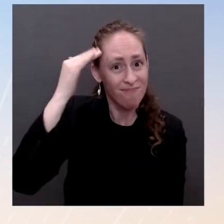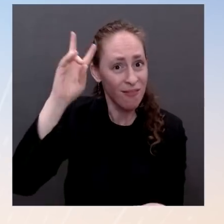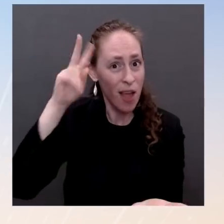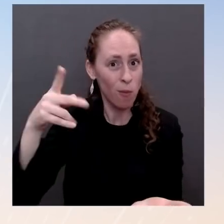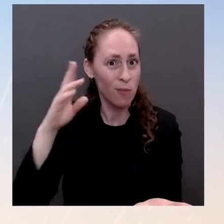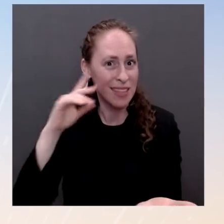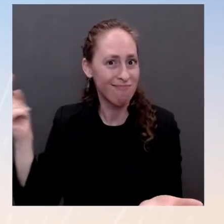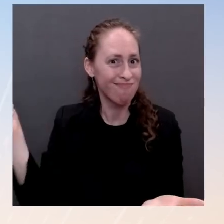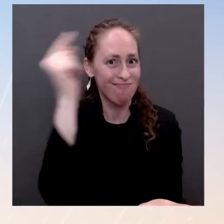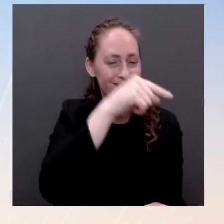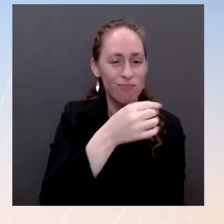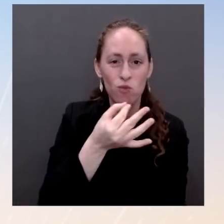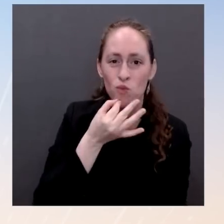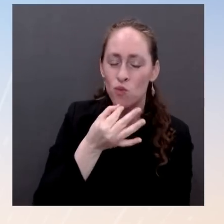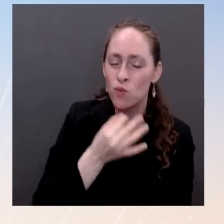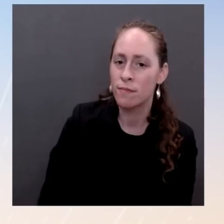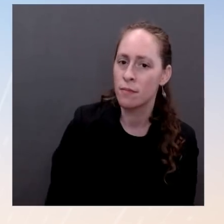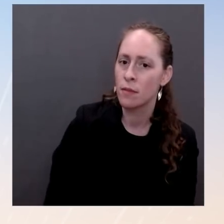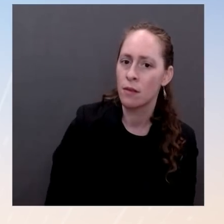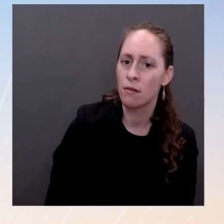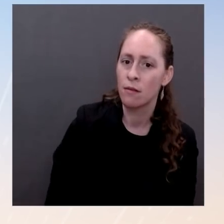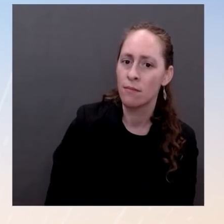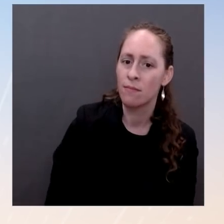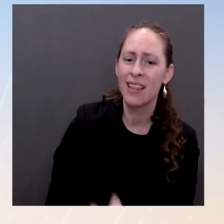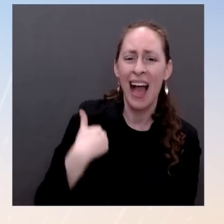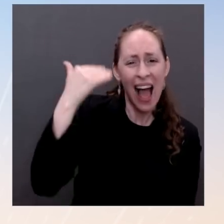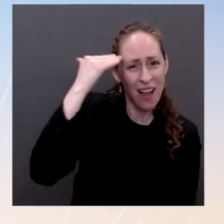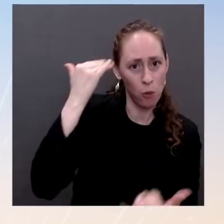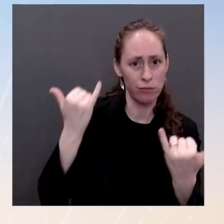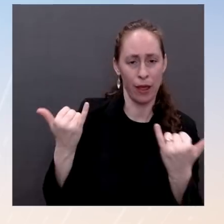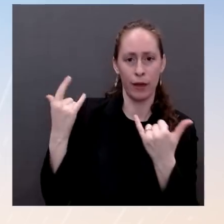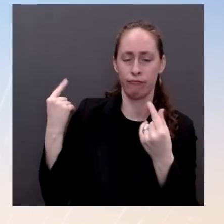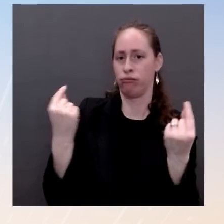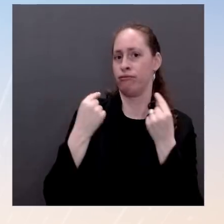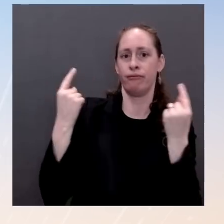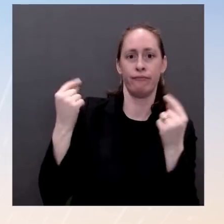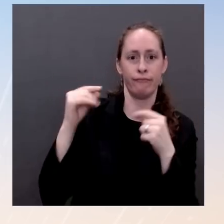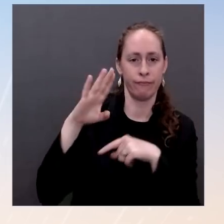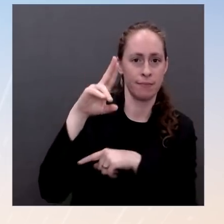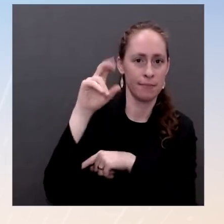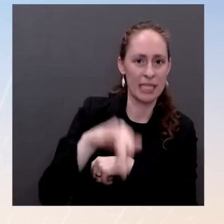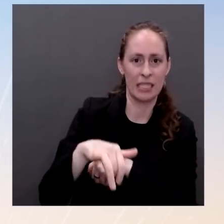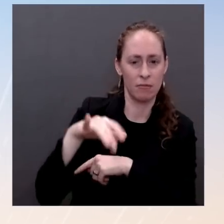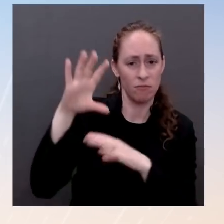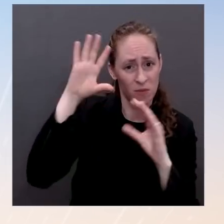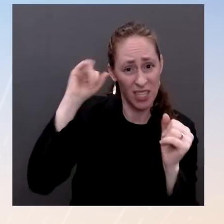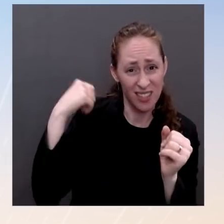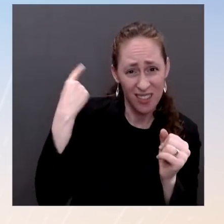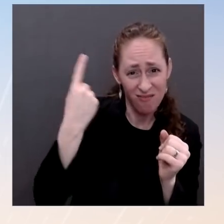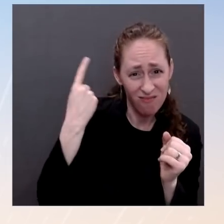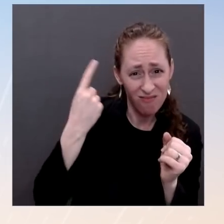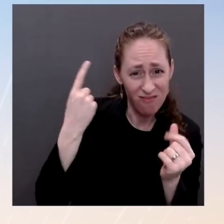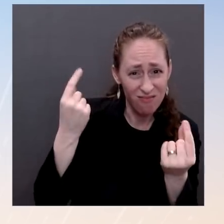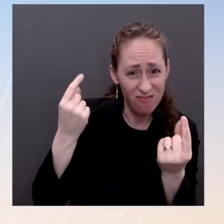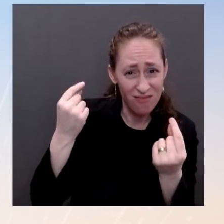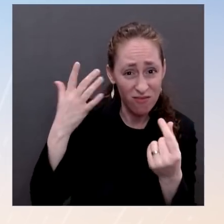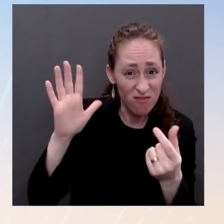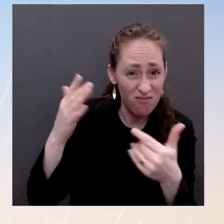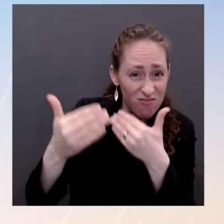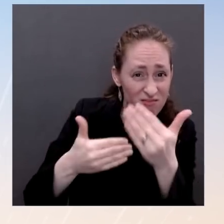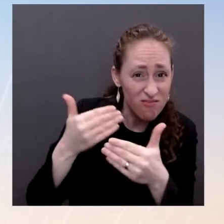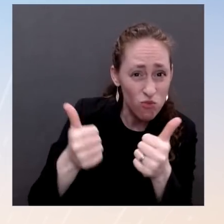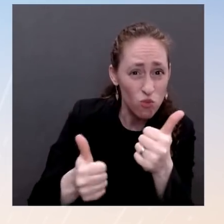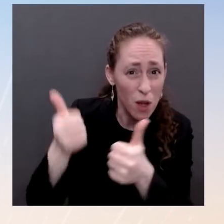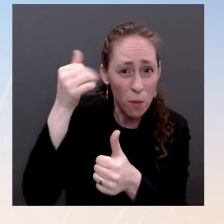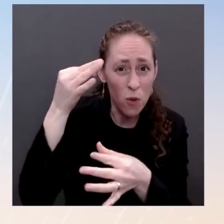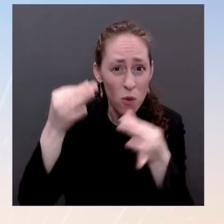Supreme Court nominee? Have any interviews been scheduled? Will they happen in person? Disappoint you here, Ed, and just convey that I think we're